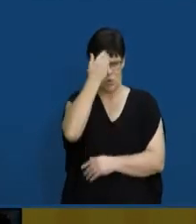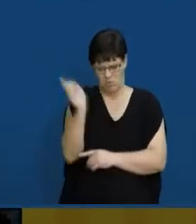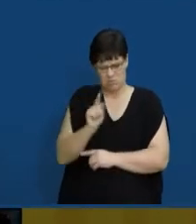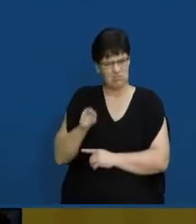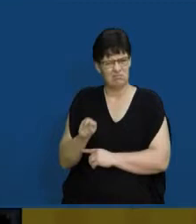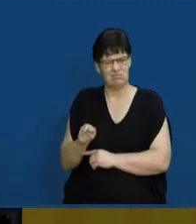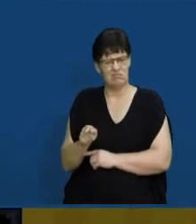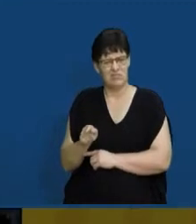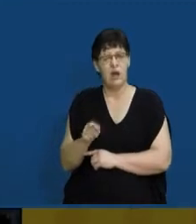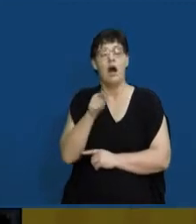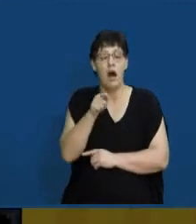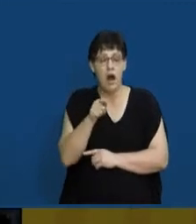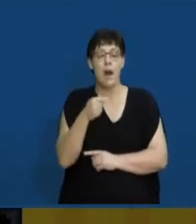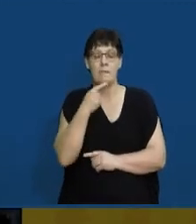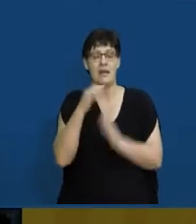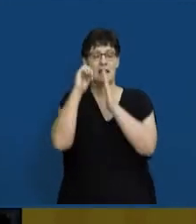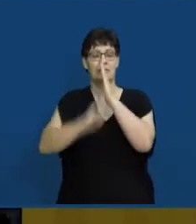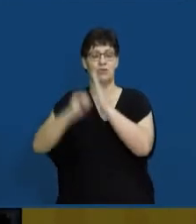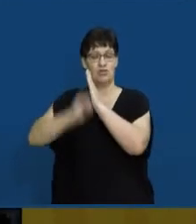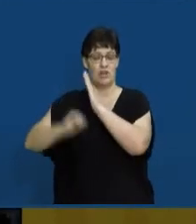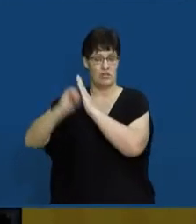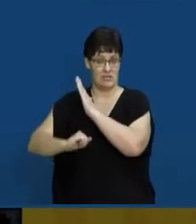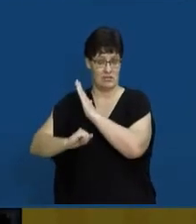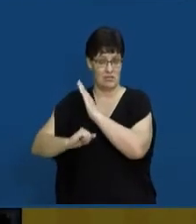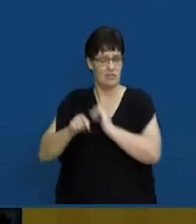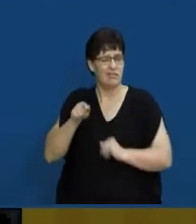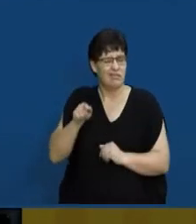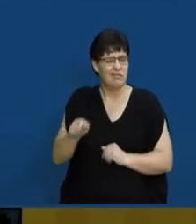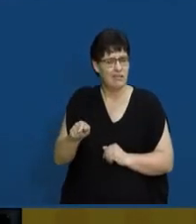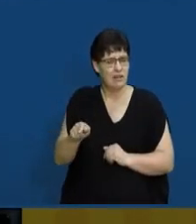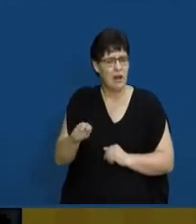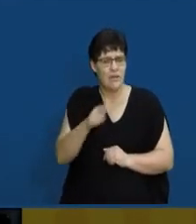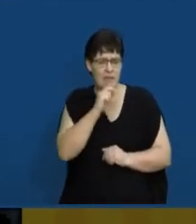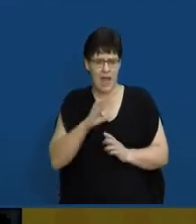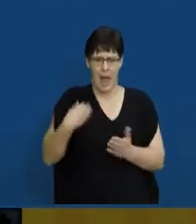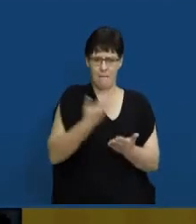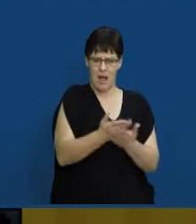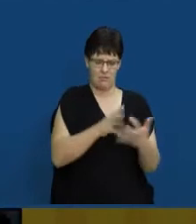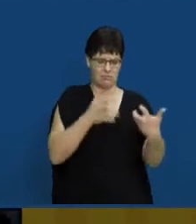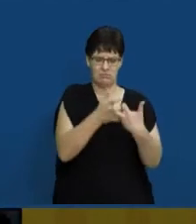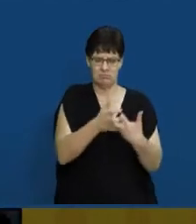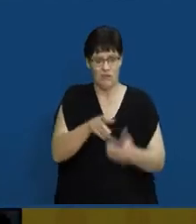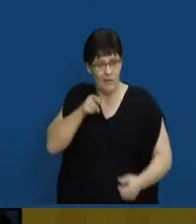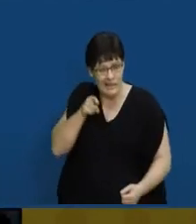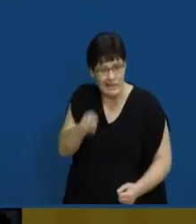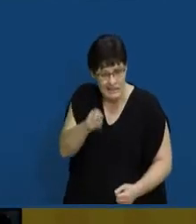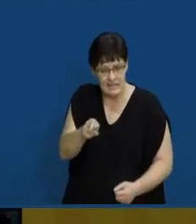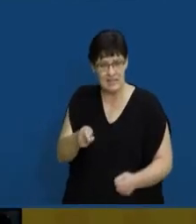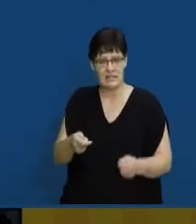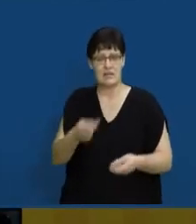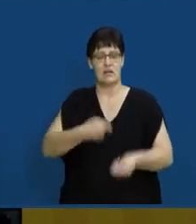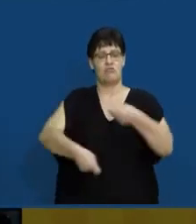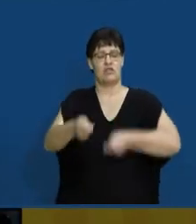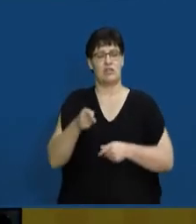what method of depreciation is being applied to this particular transaction? In other